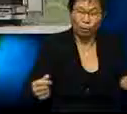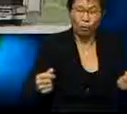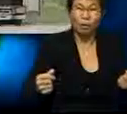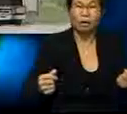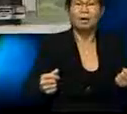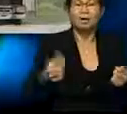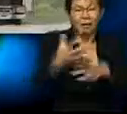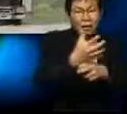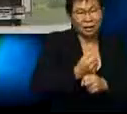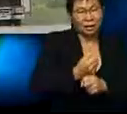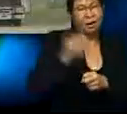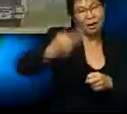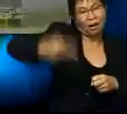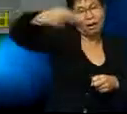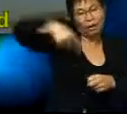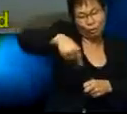quality.